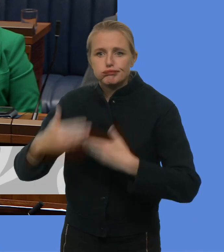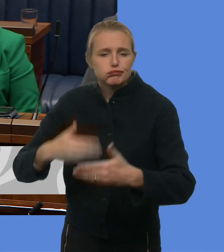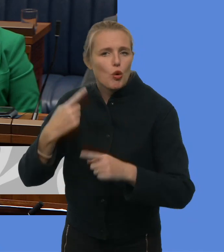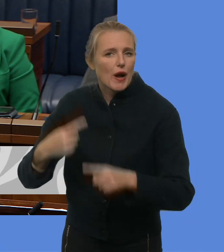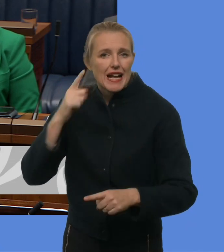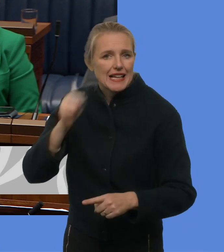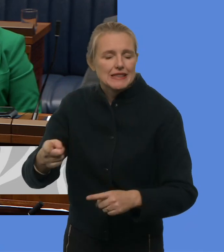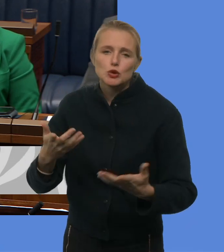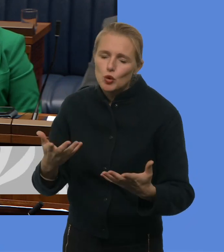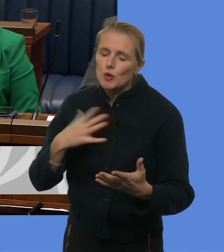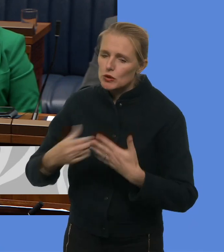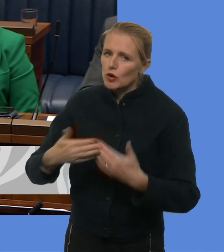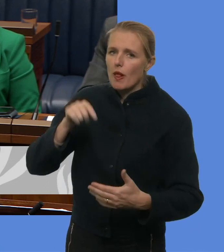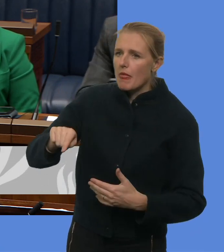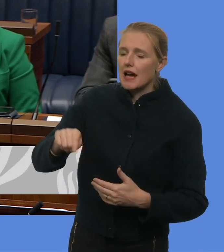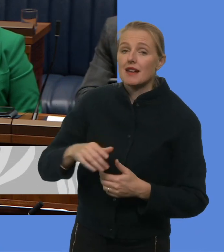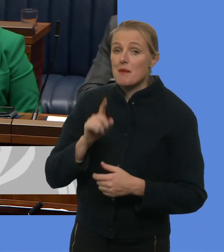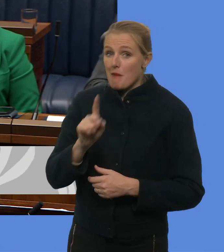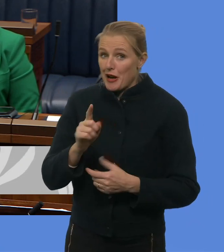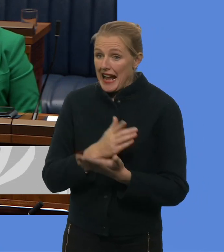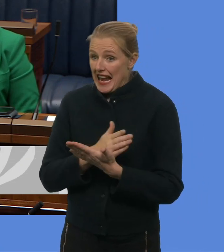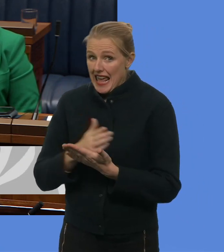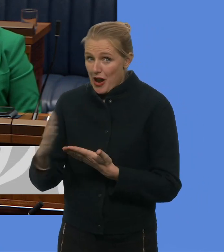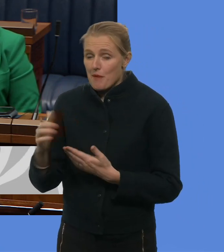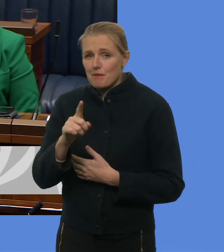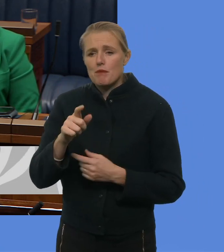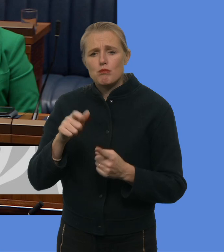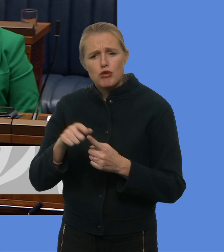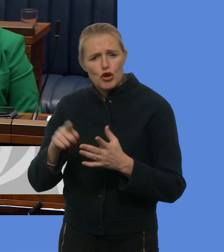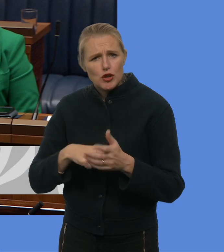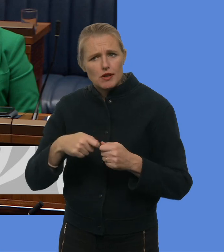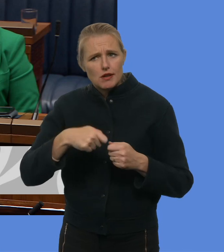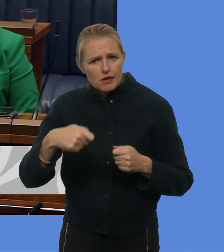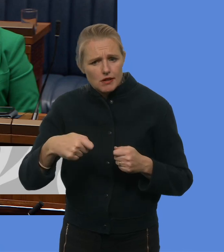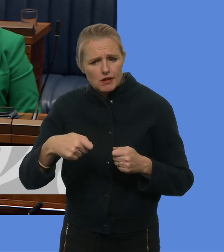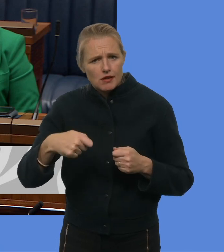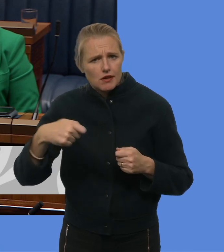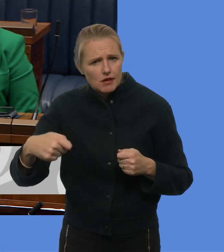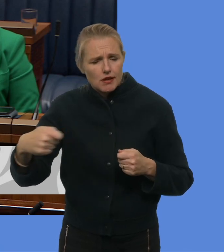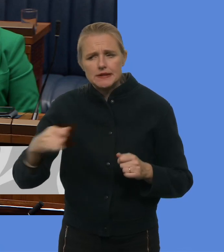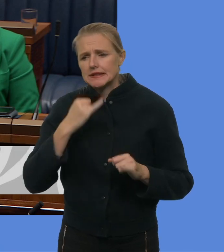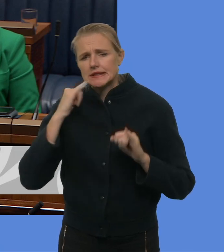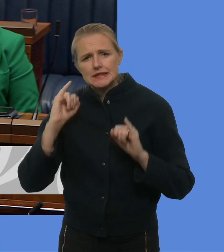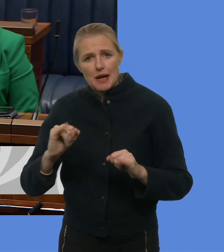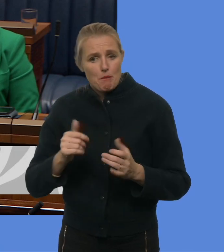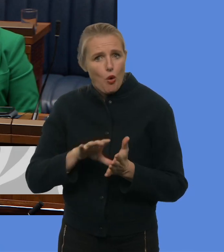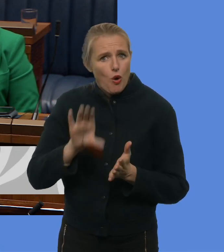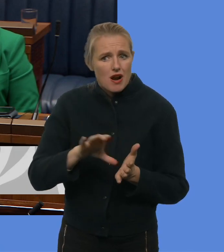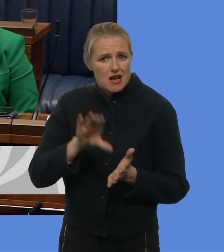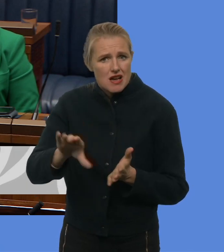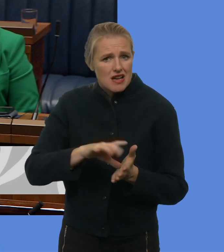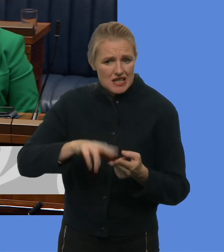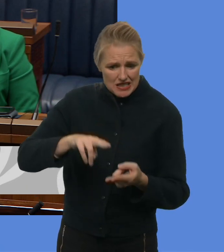House, but it's very clear that if a project takes longer, it costs more. When capital projects cost more